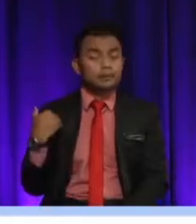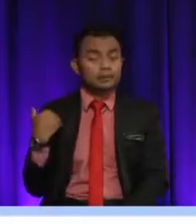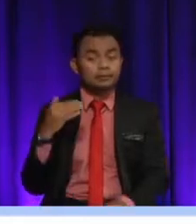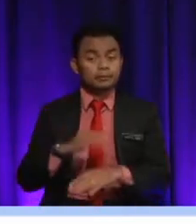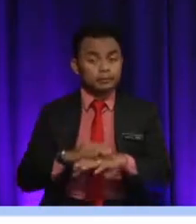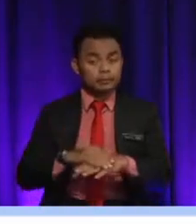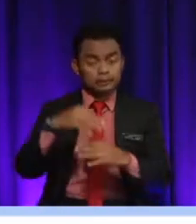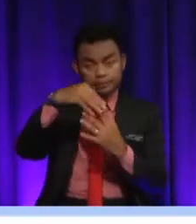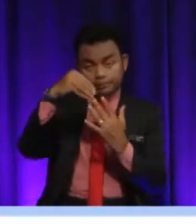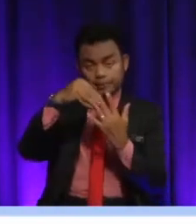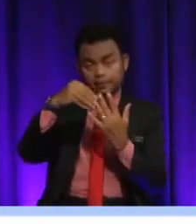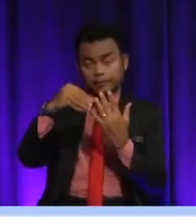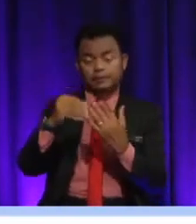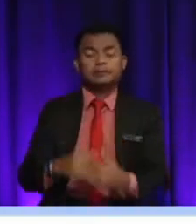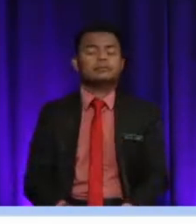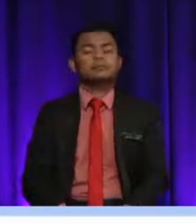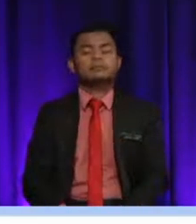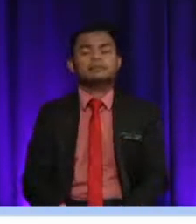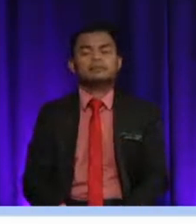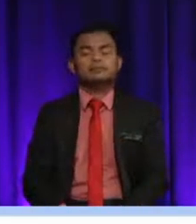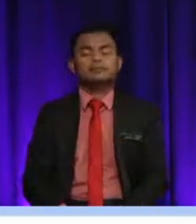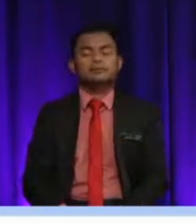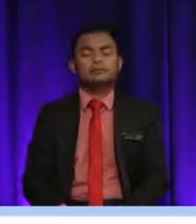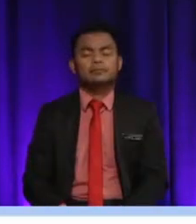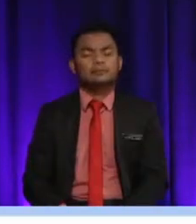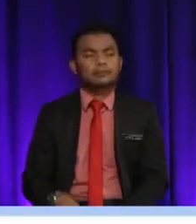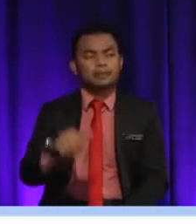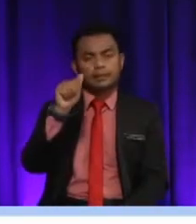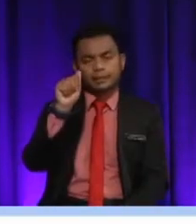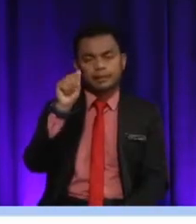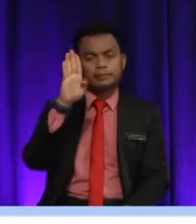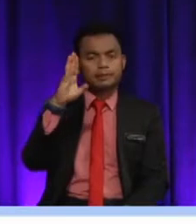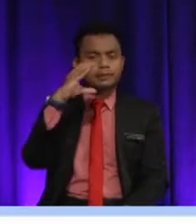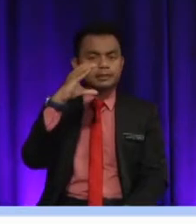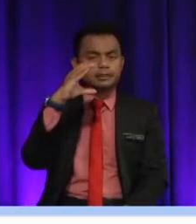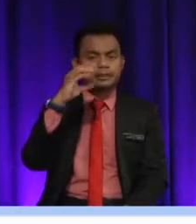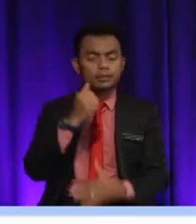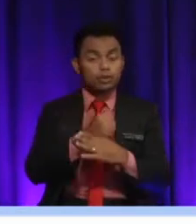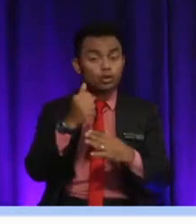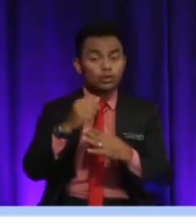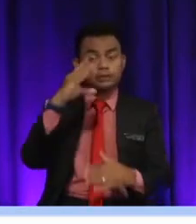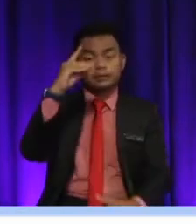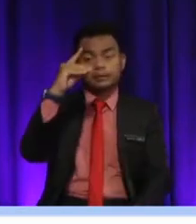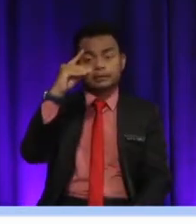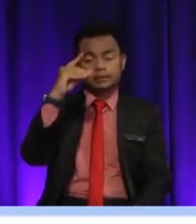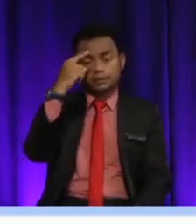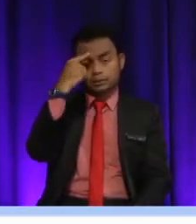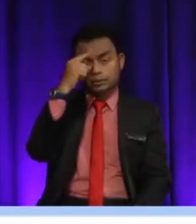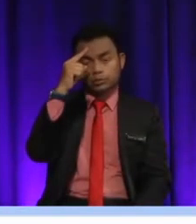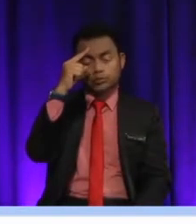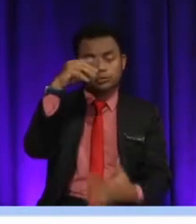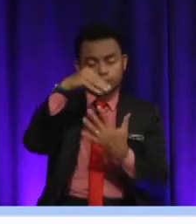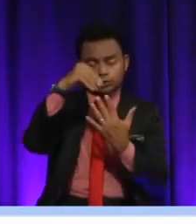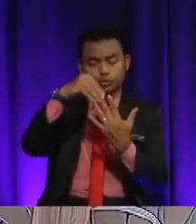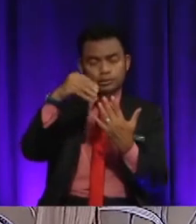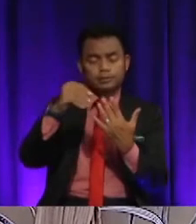whereby they would have to choose the answers between A, B, C or D. This part is also known as the